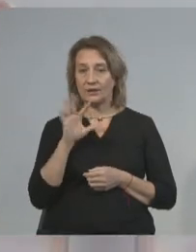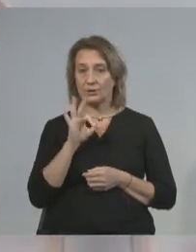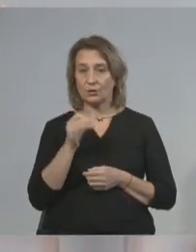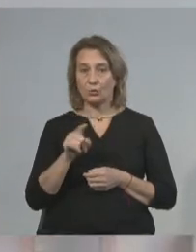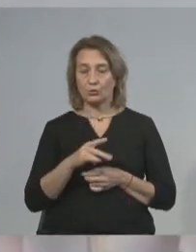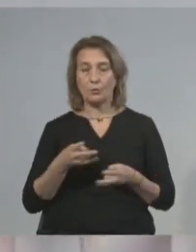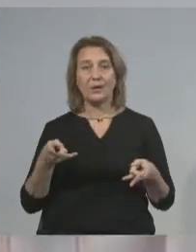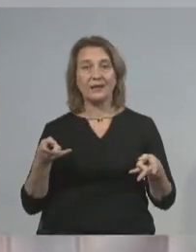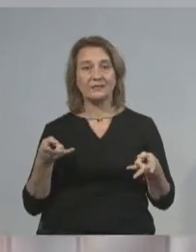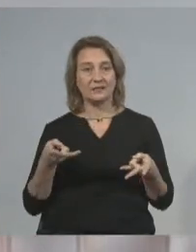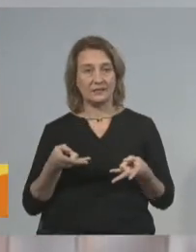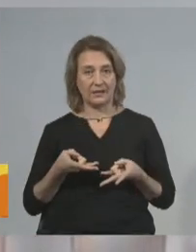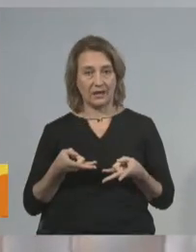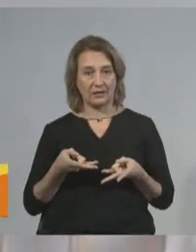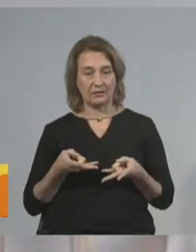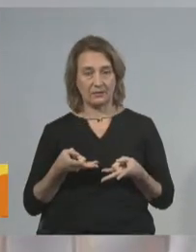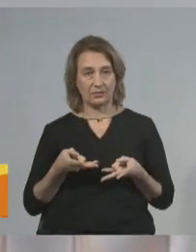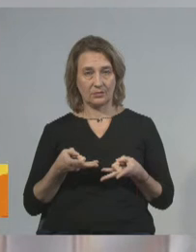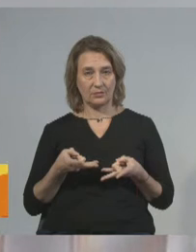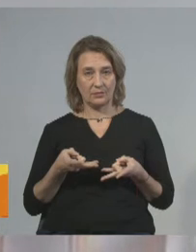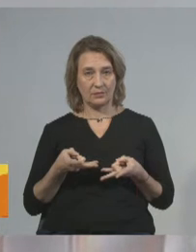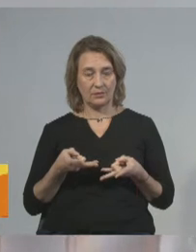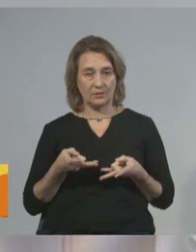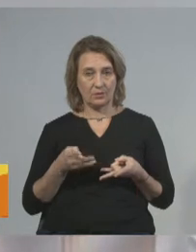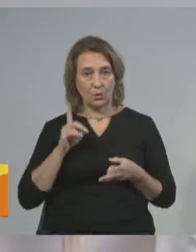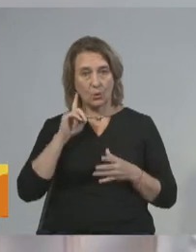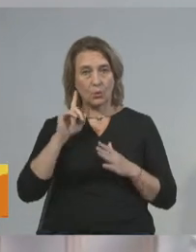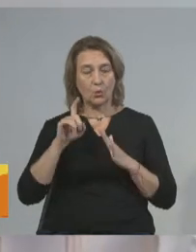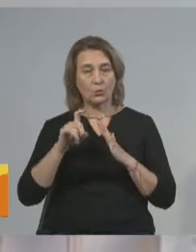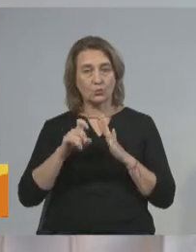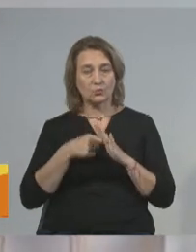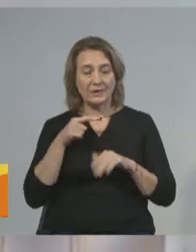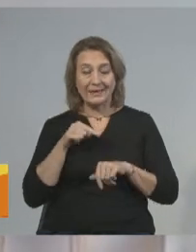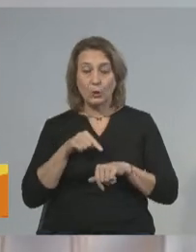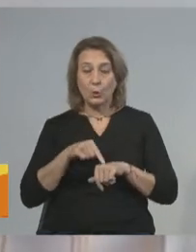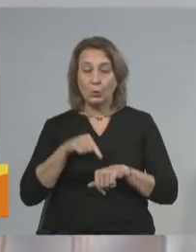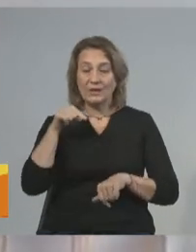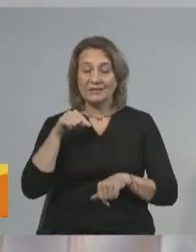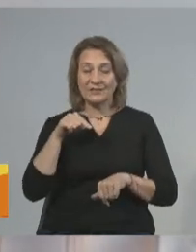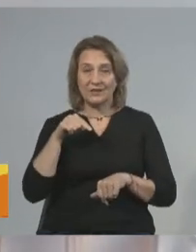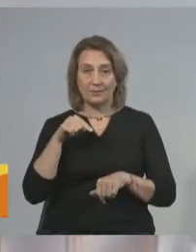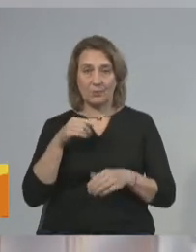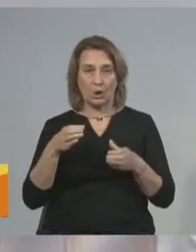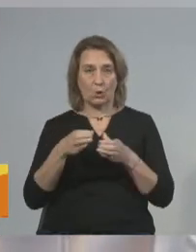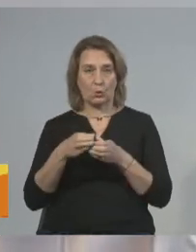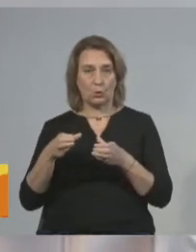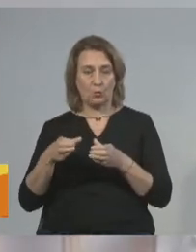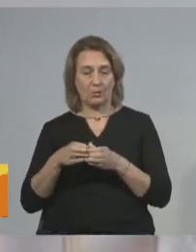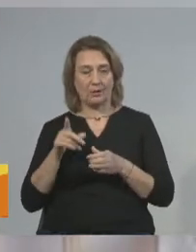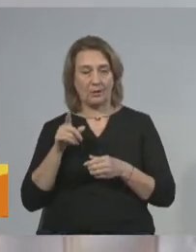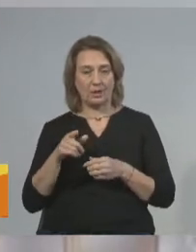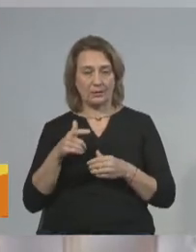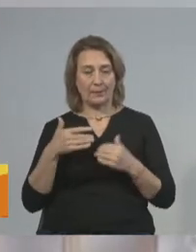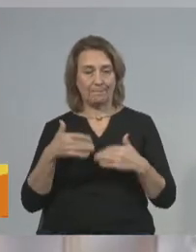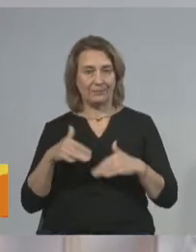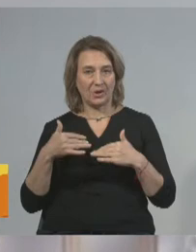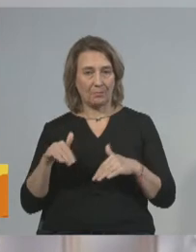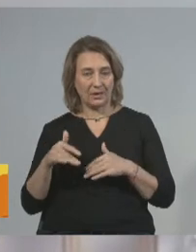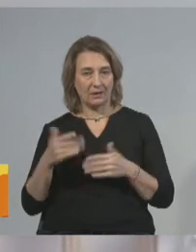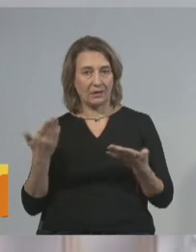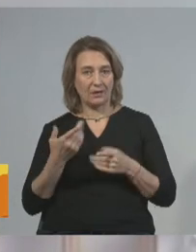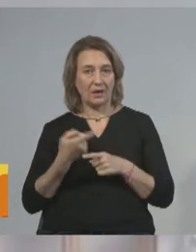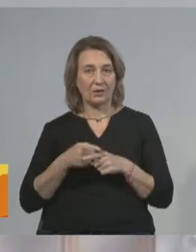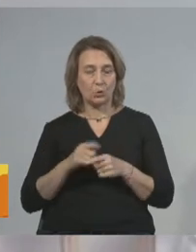so i will go back to my remark that you have to know uh your vulnerabilities in your vulnerable groups in your